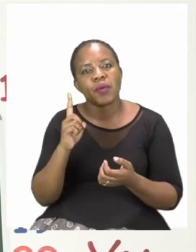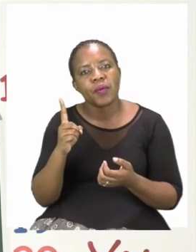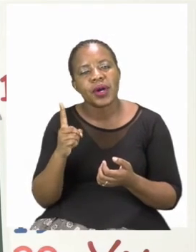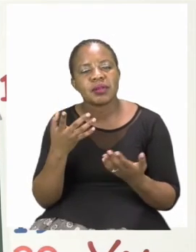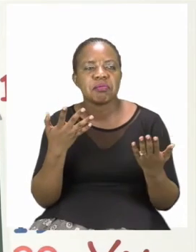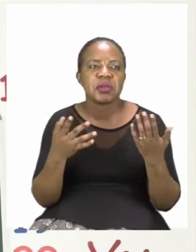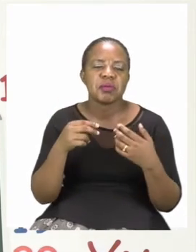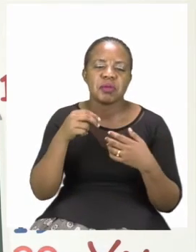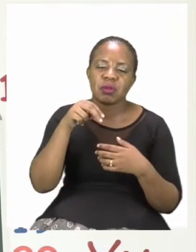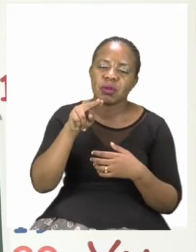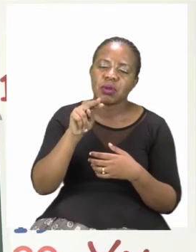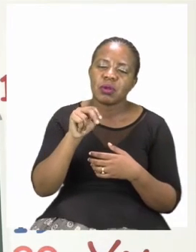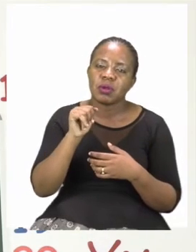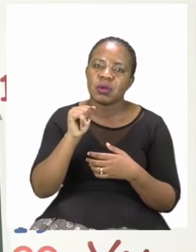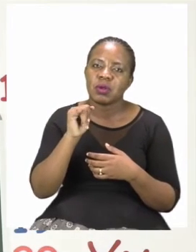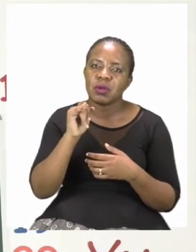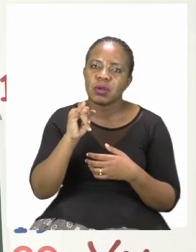go.